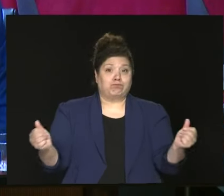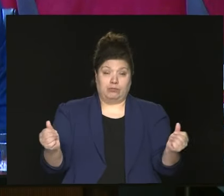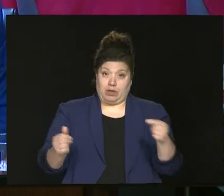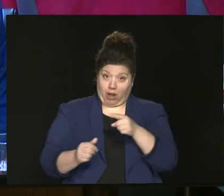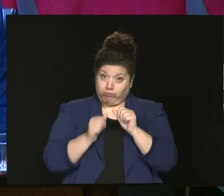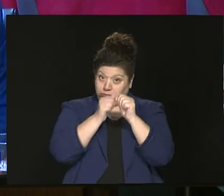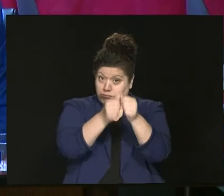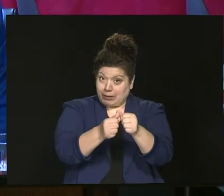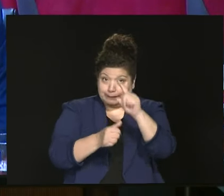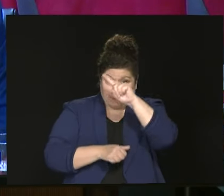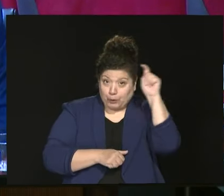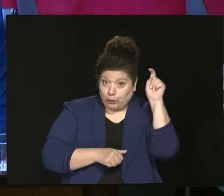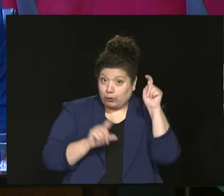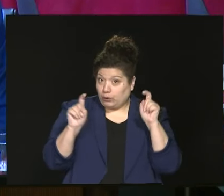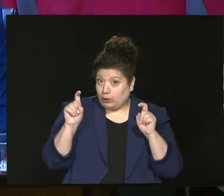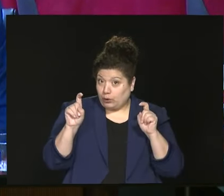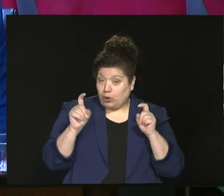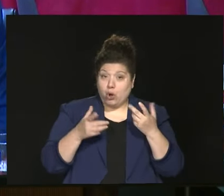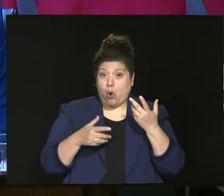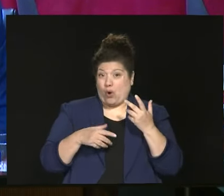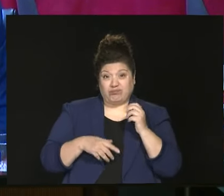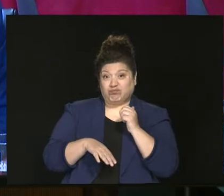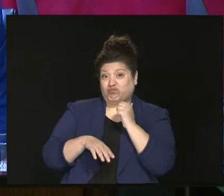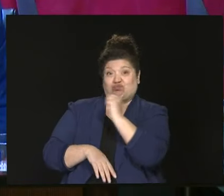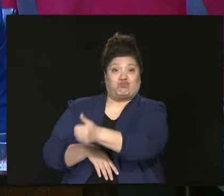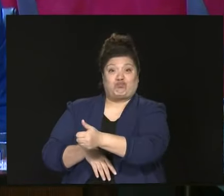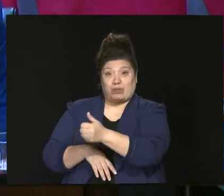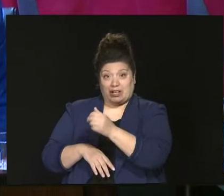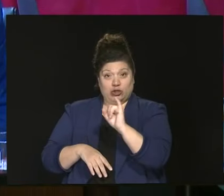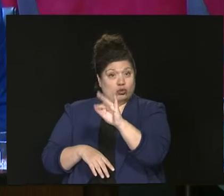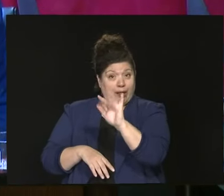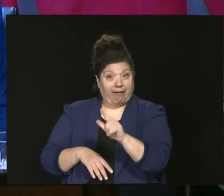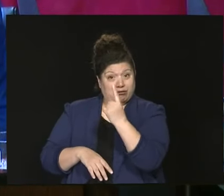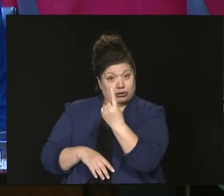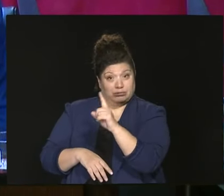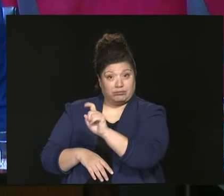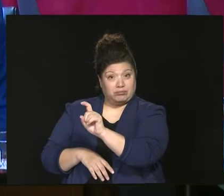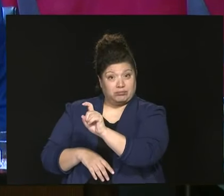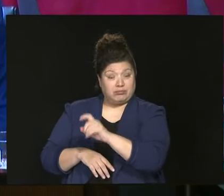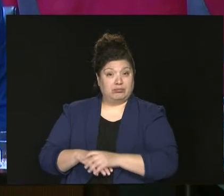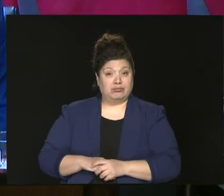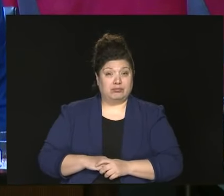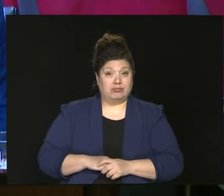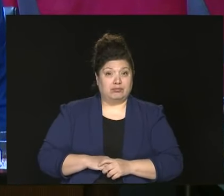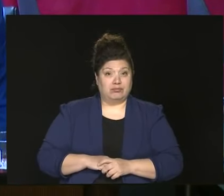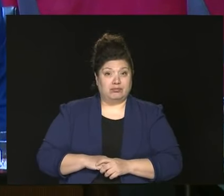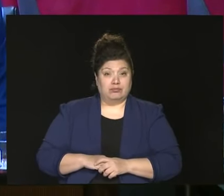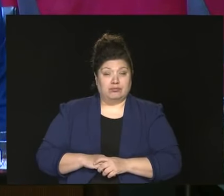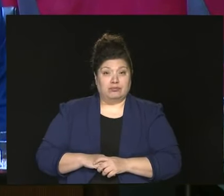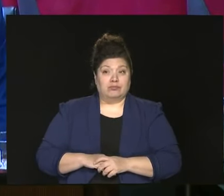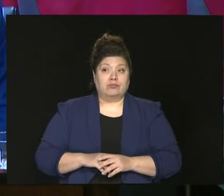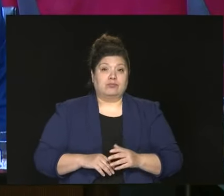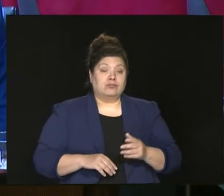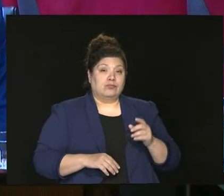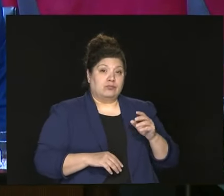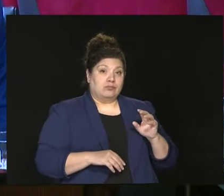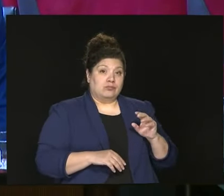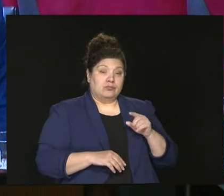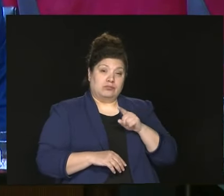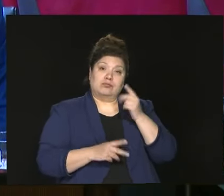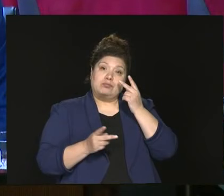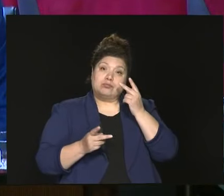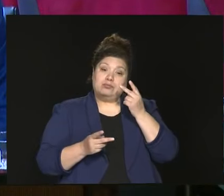come July 1st or whenever these programs end? I think what you've seen in all of the measures that we've taken is